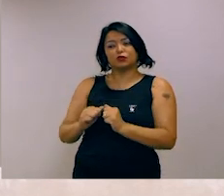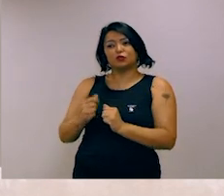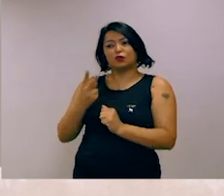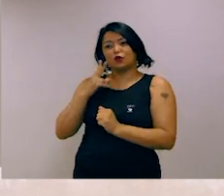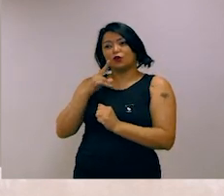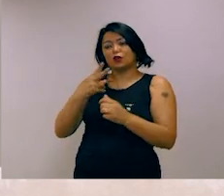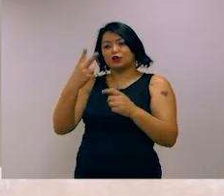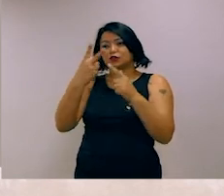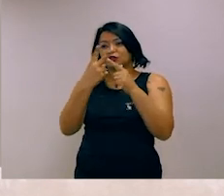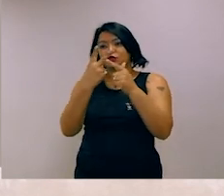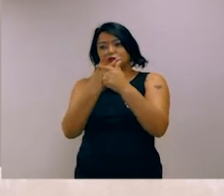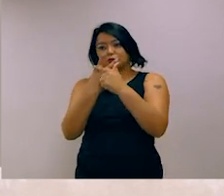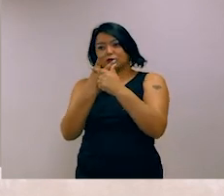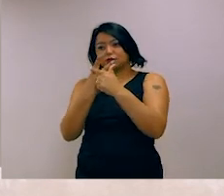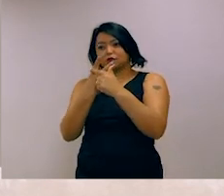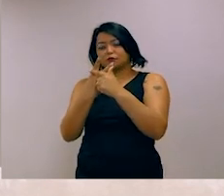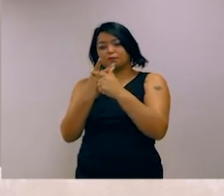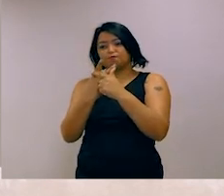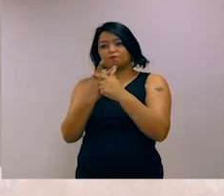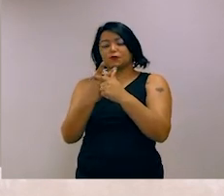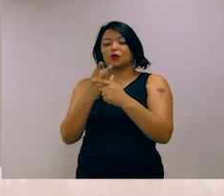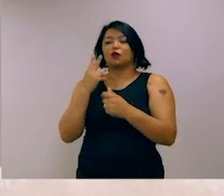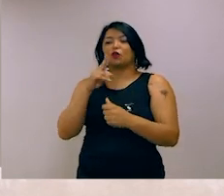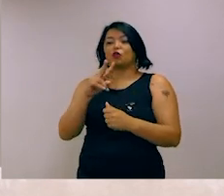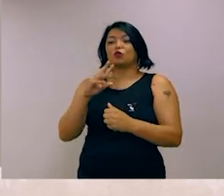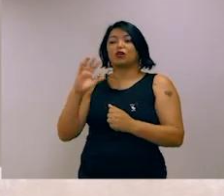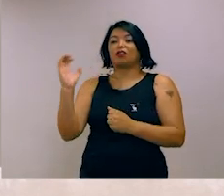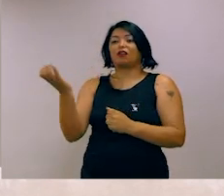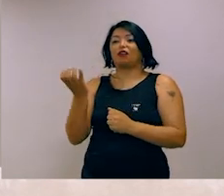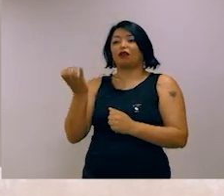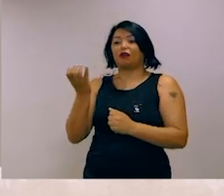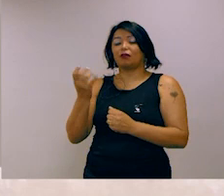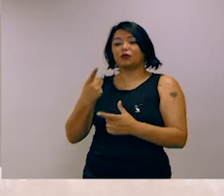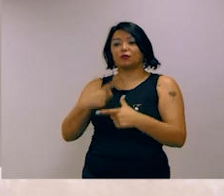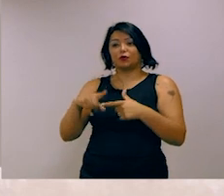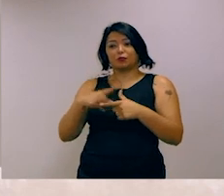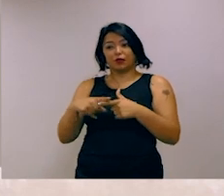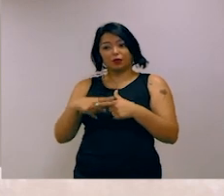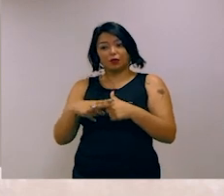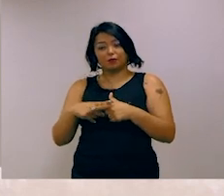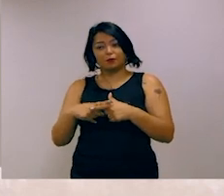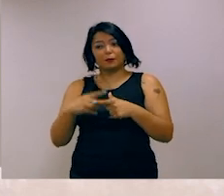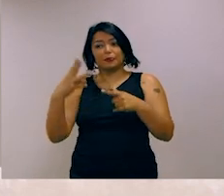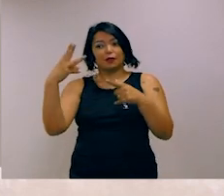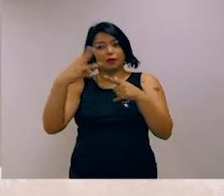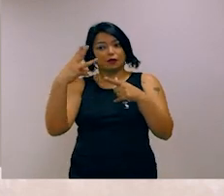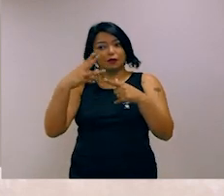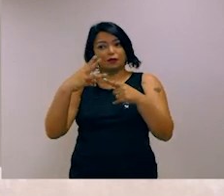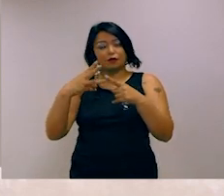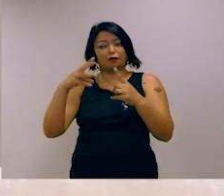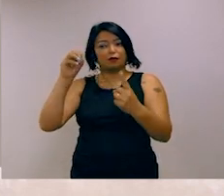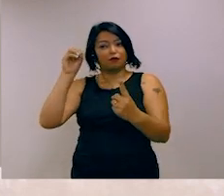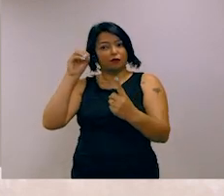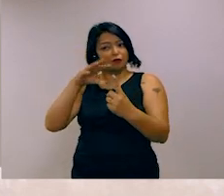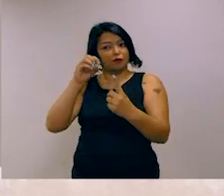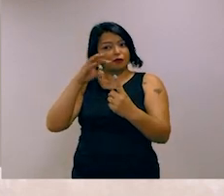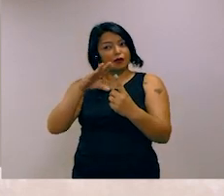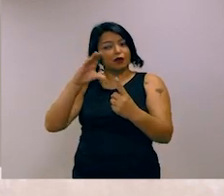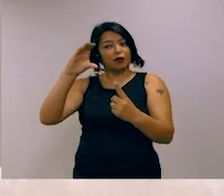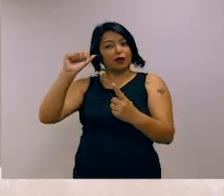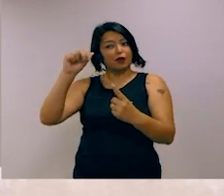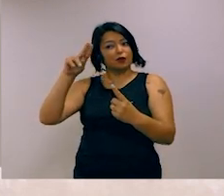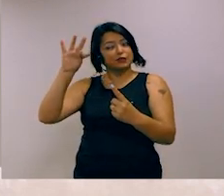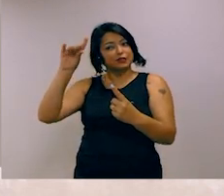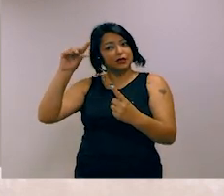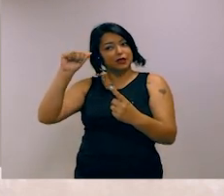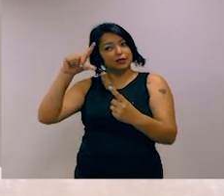problem. Then, of course, there is inferring causality, but by whatever method you choose to do that,